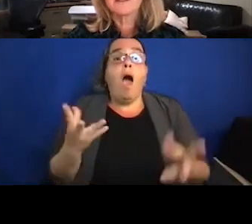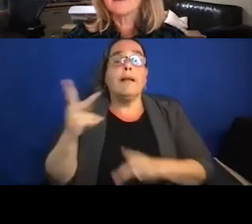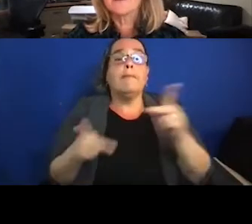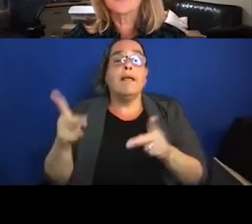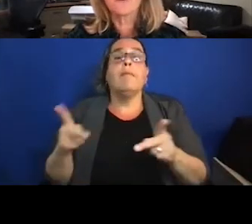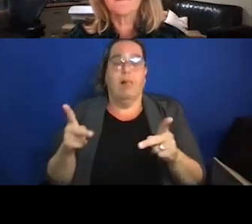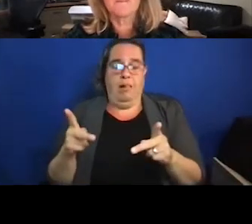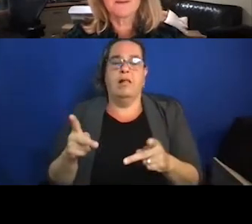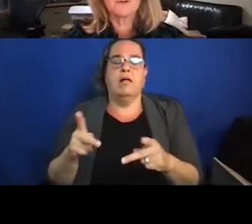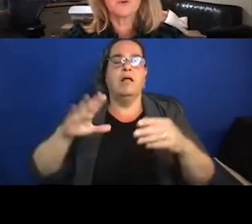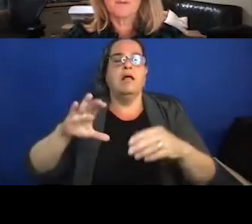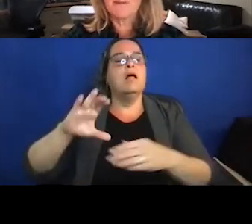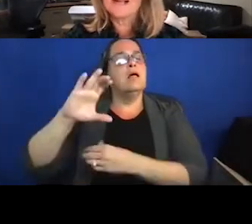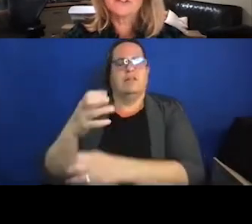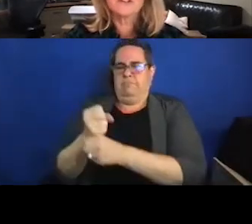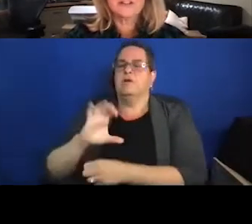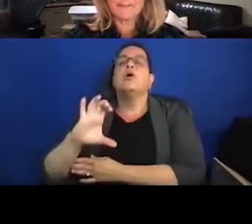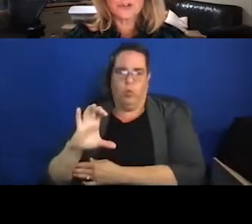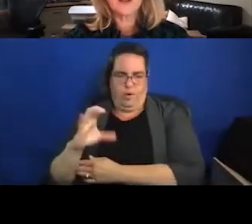So not a simple study.